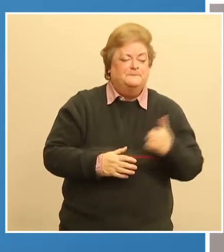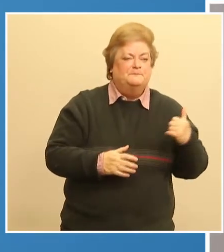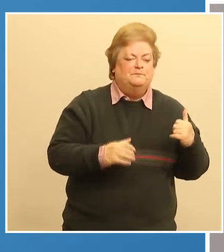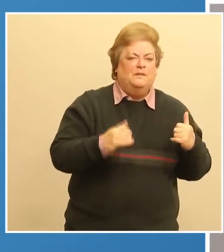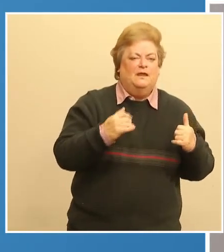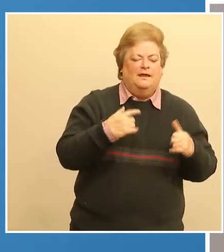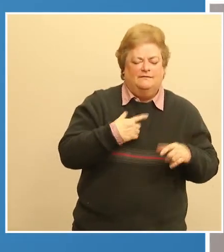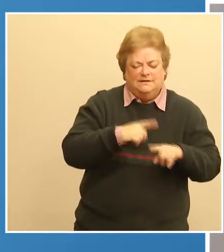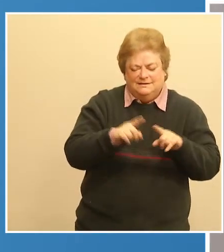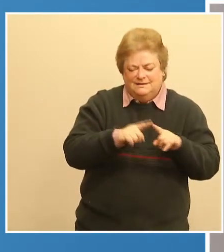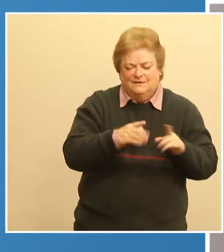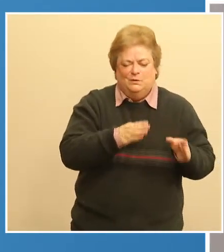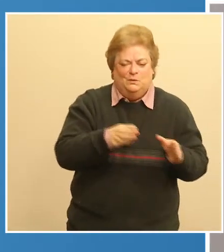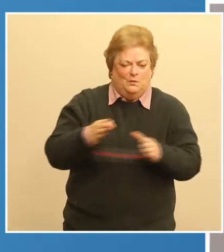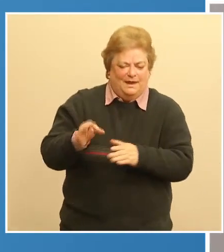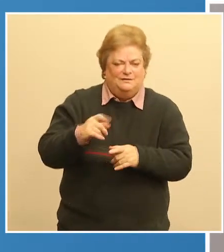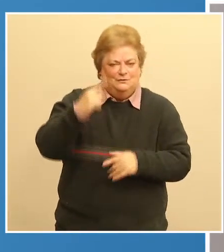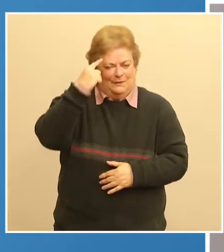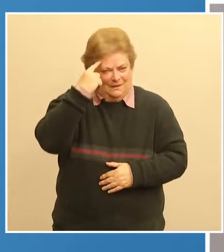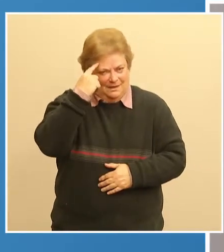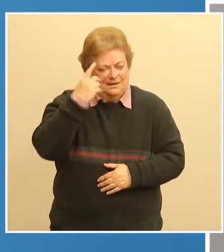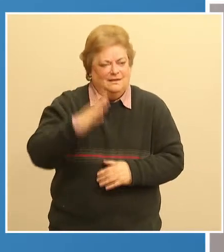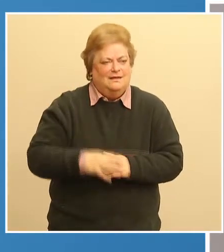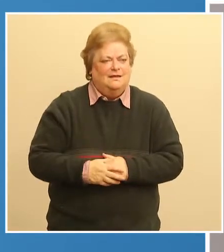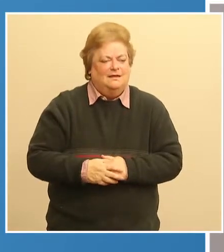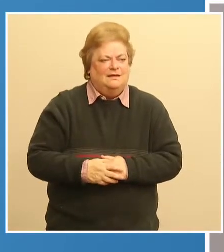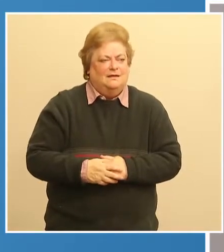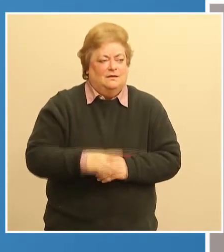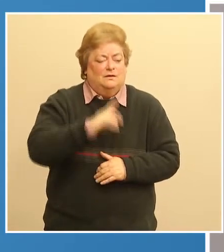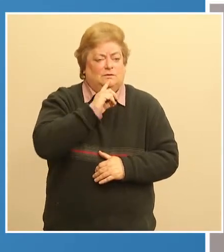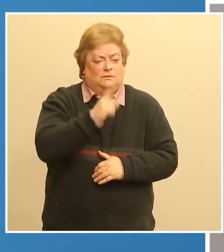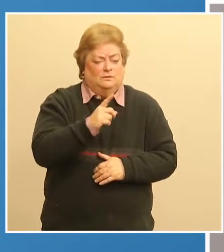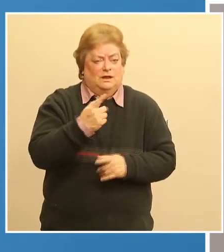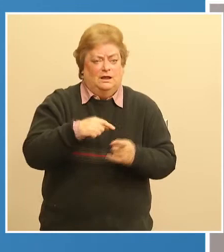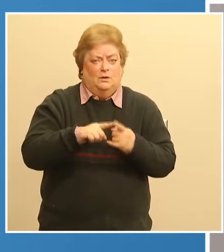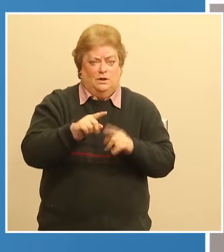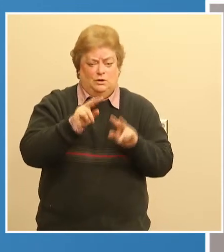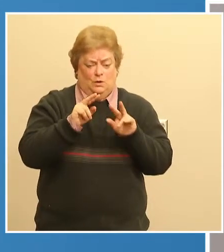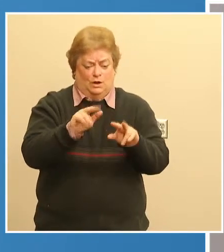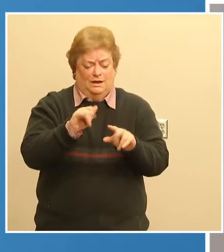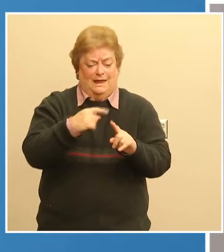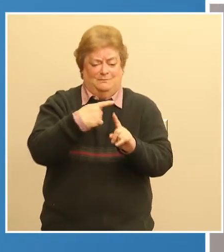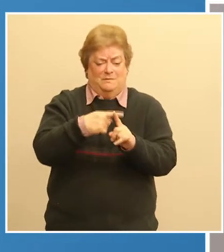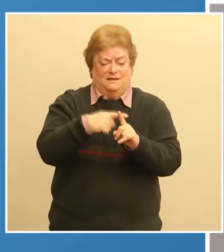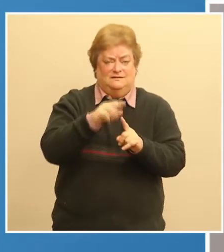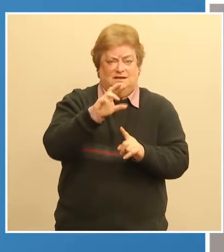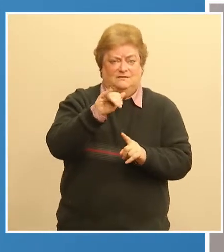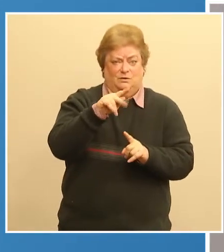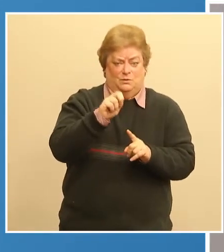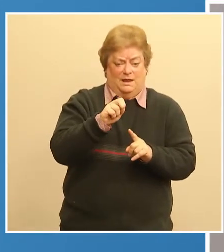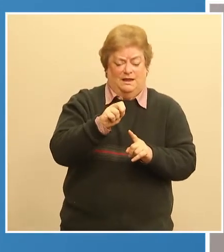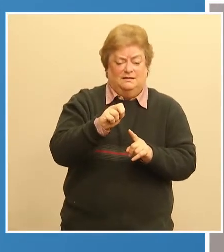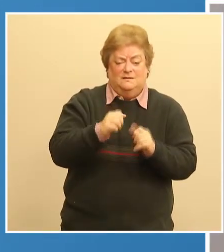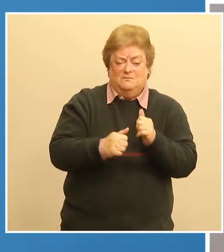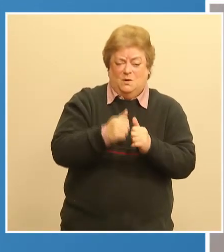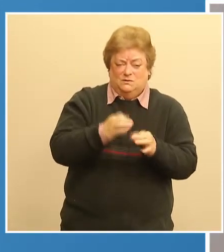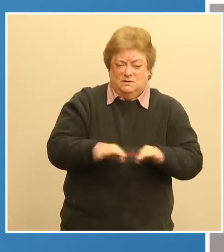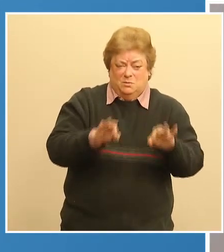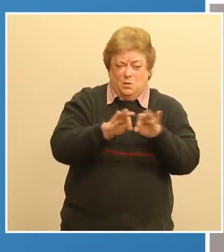different schools of thought, but really when you're looking at positivity rate, the most important thing to